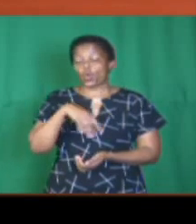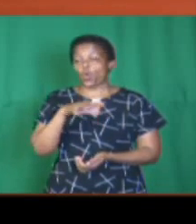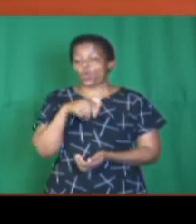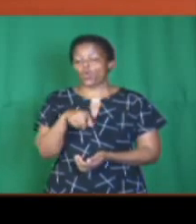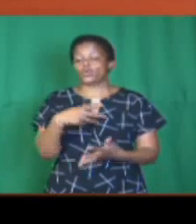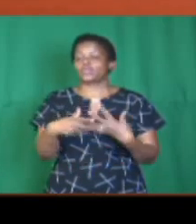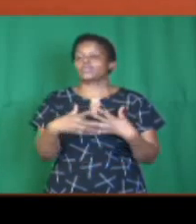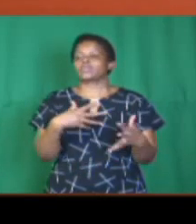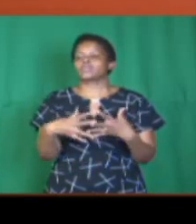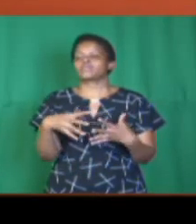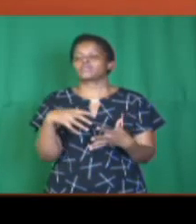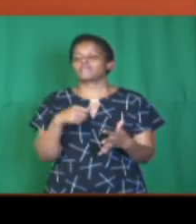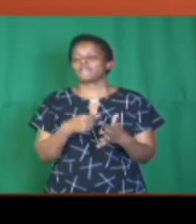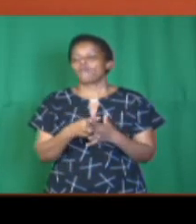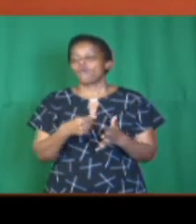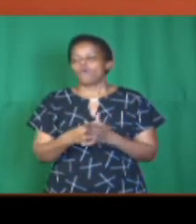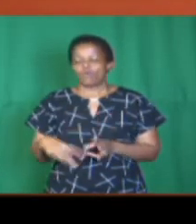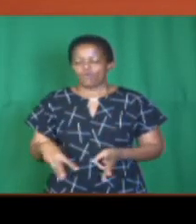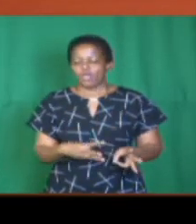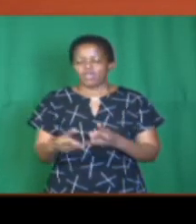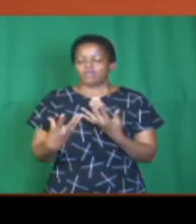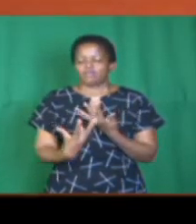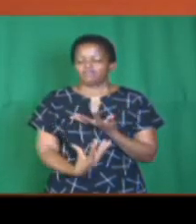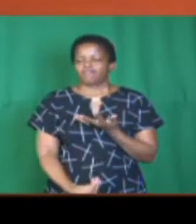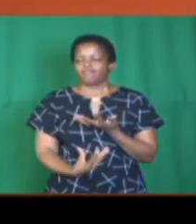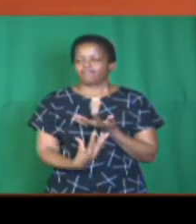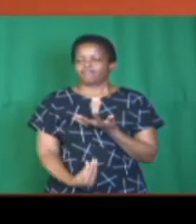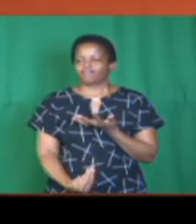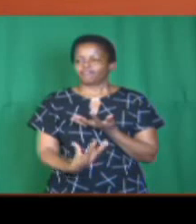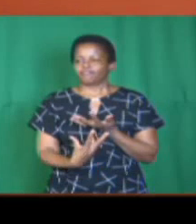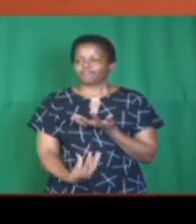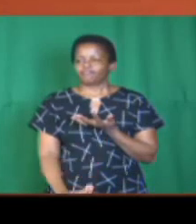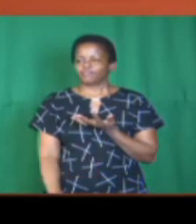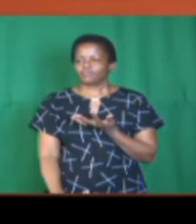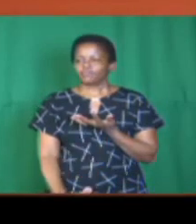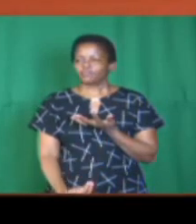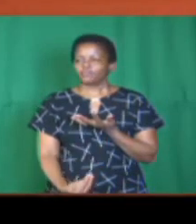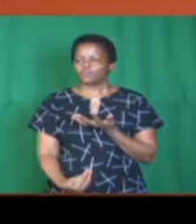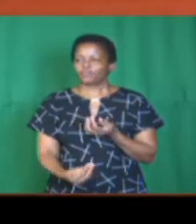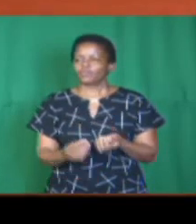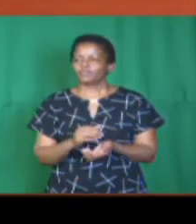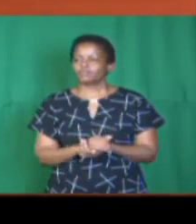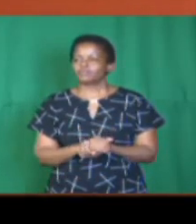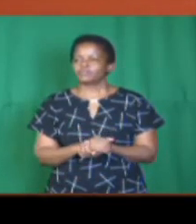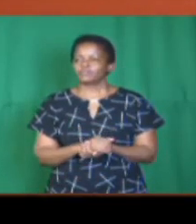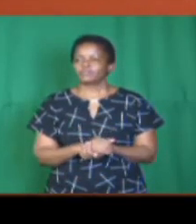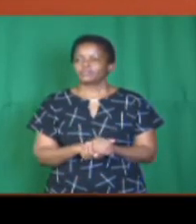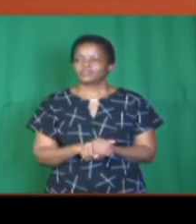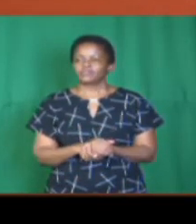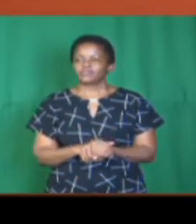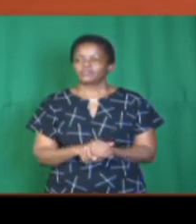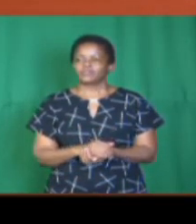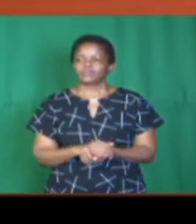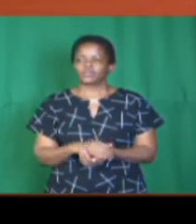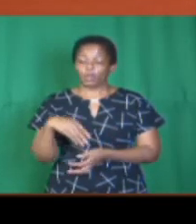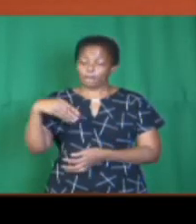we are carrying out filtration. So now that is the filter paper. That is how you